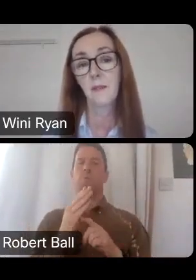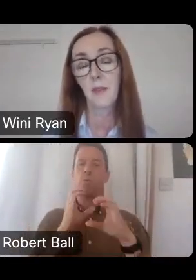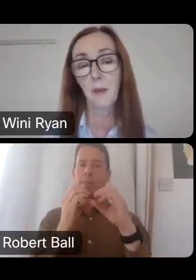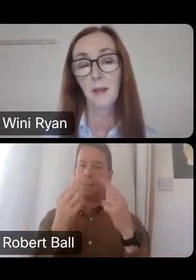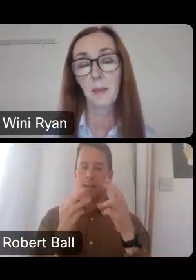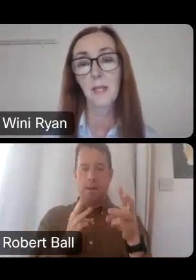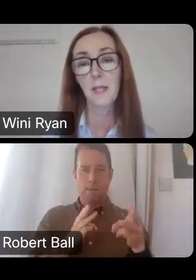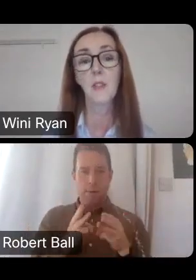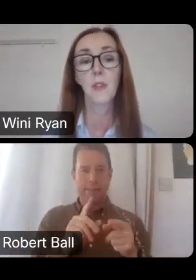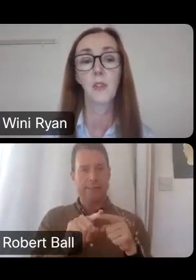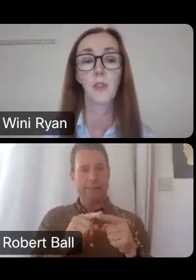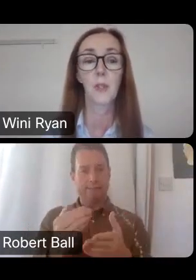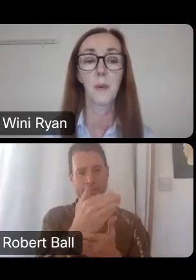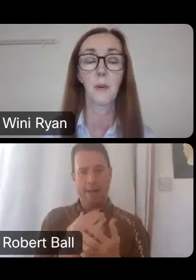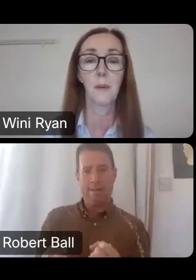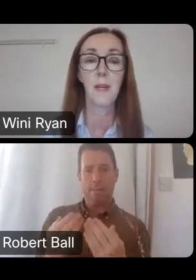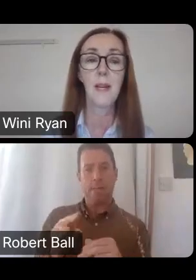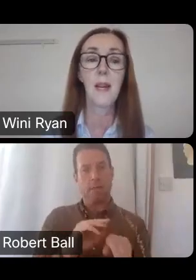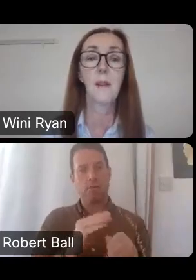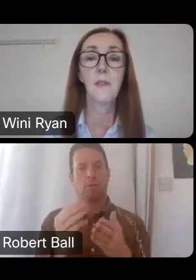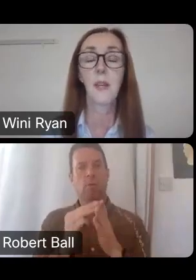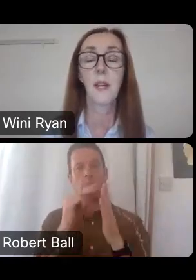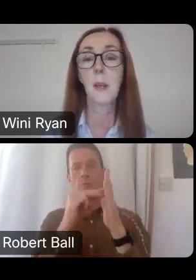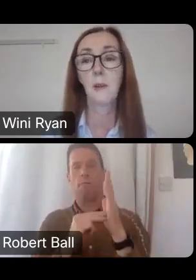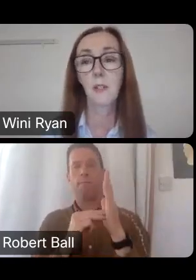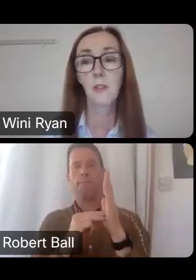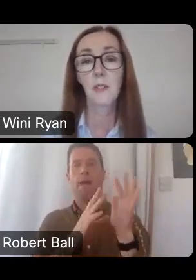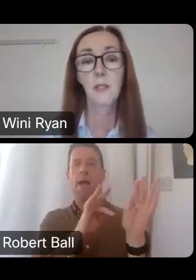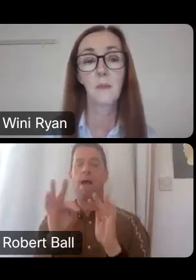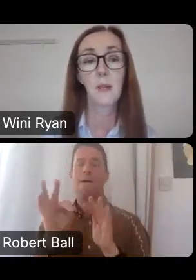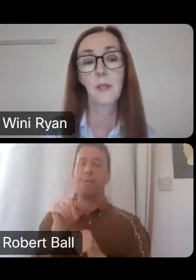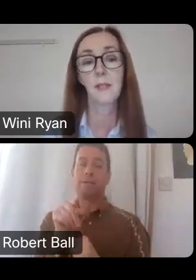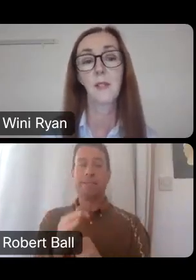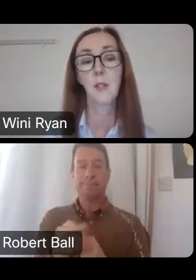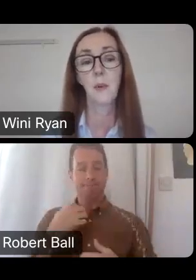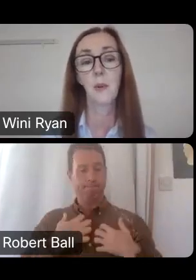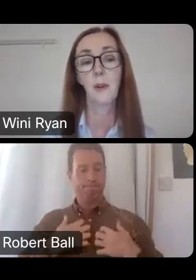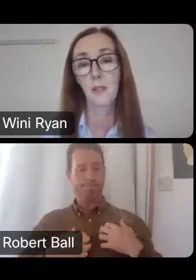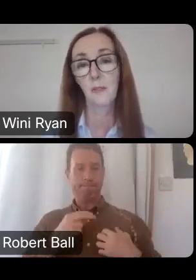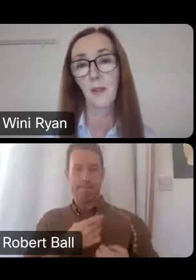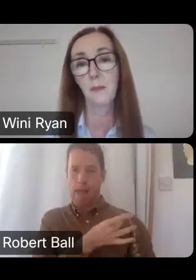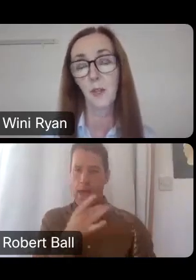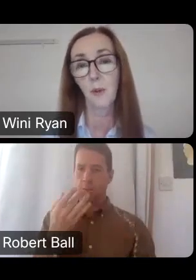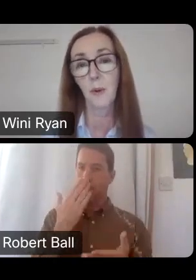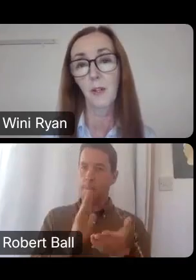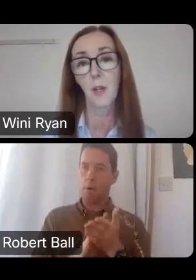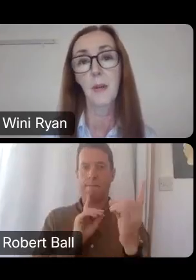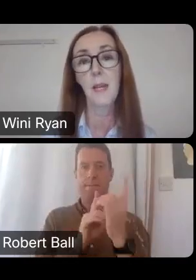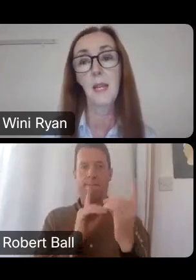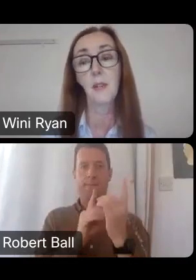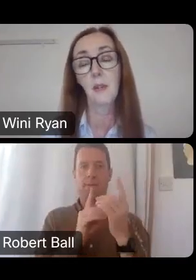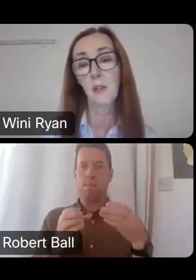to get feedback. But it's an introduction to the program. After that, if people are interested, we would ask you to book a face-to-face module